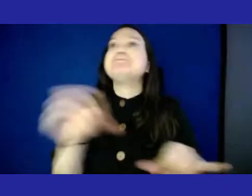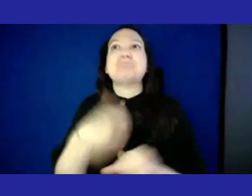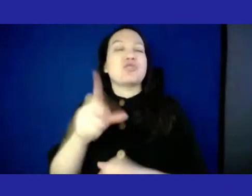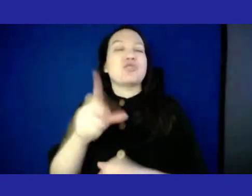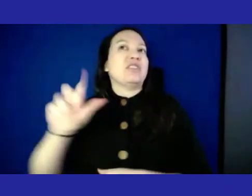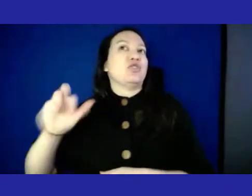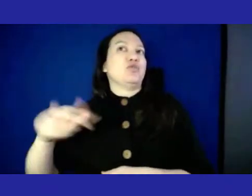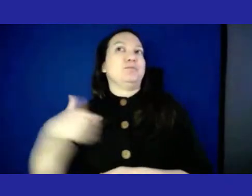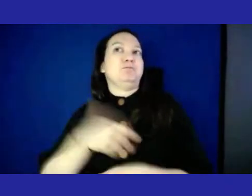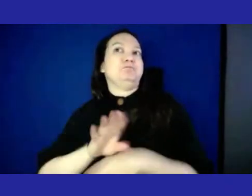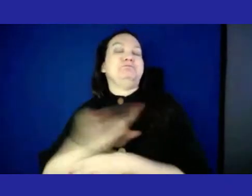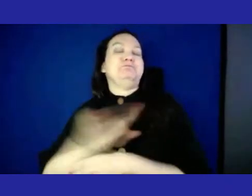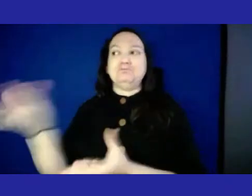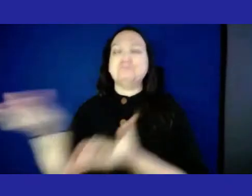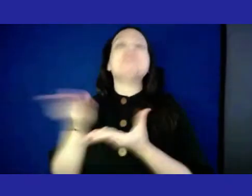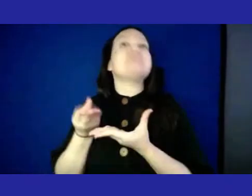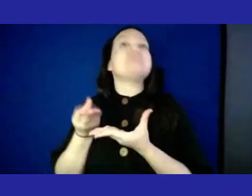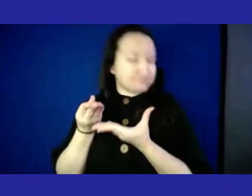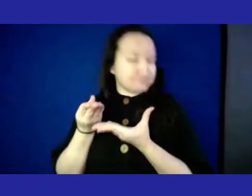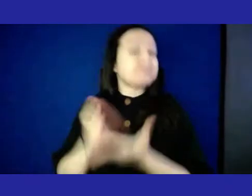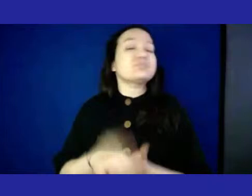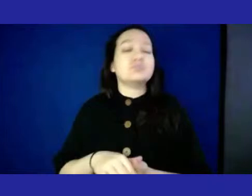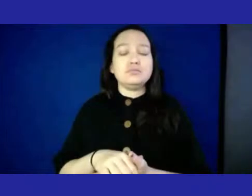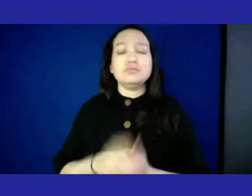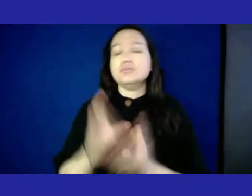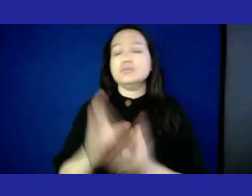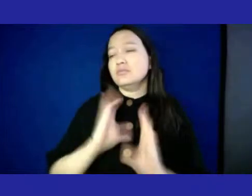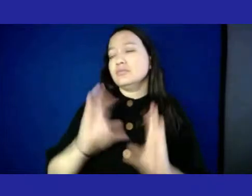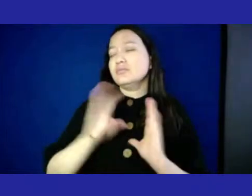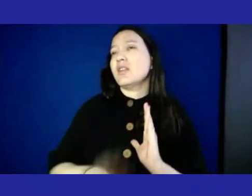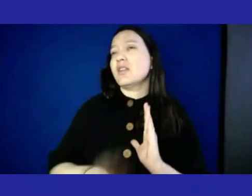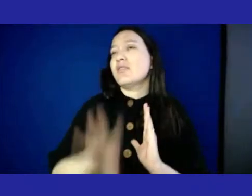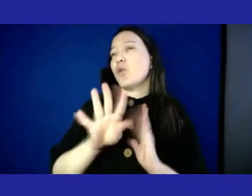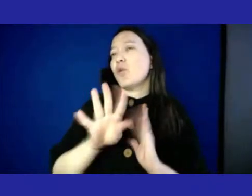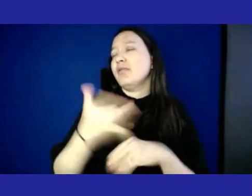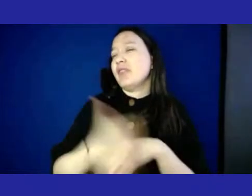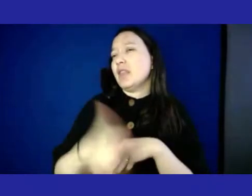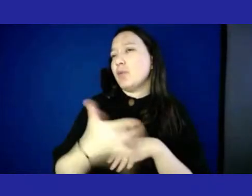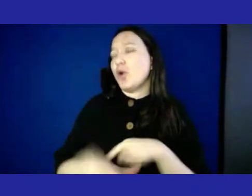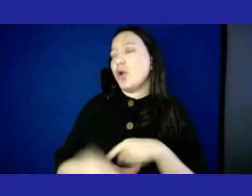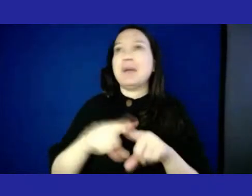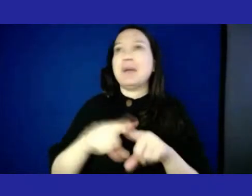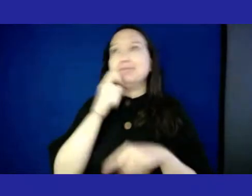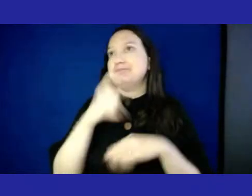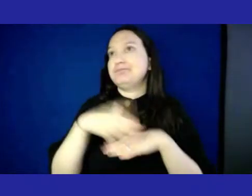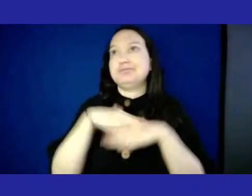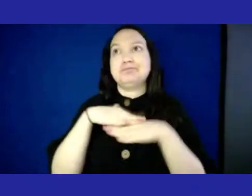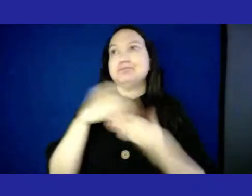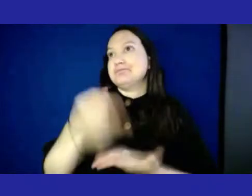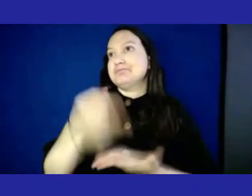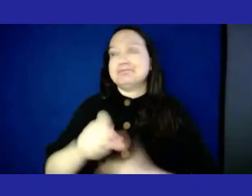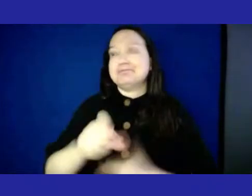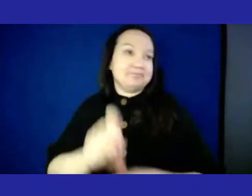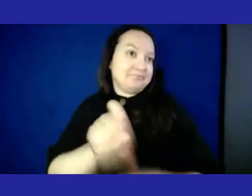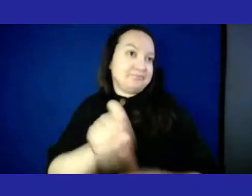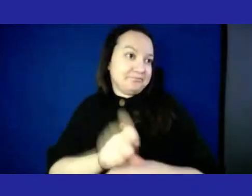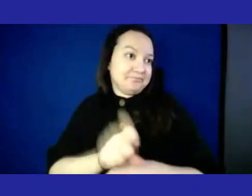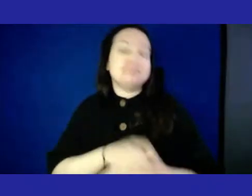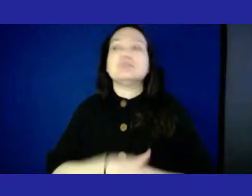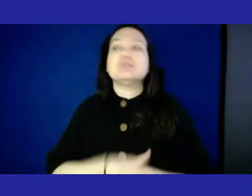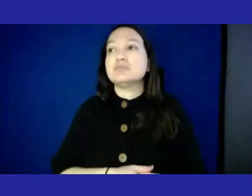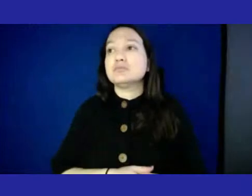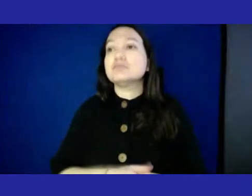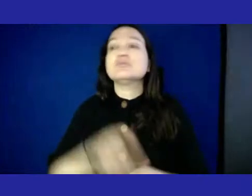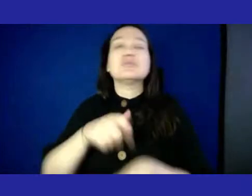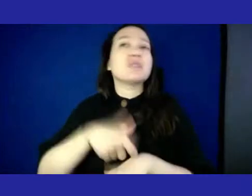vendors that we brought forward before. We're seeking to have 4 of them available to us, but there's no minimum guaranteed work for any of those 4. Over